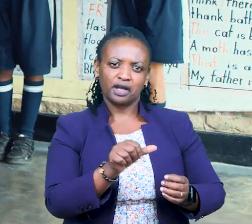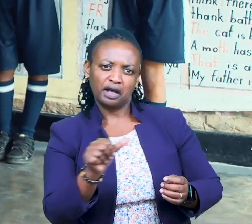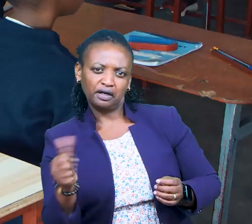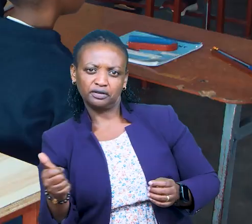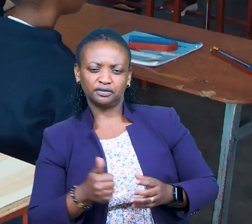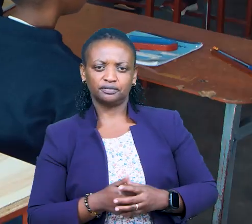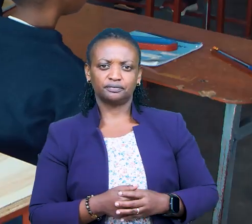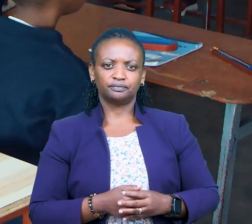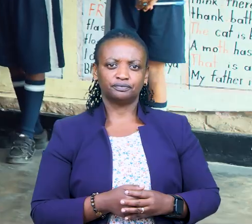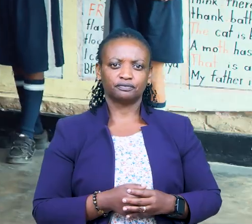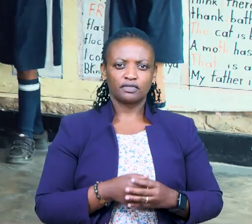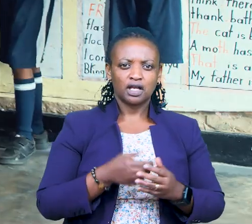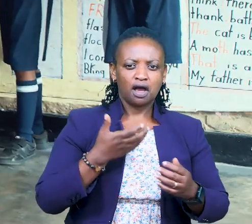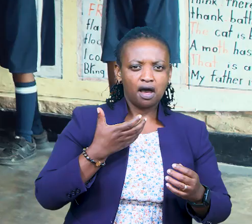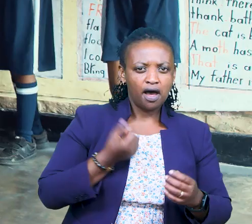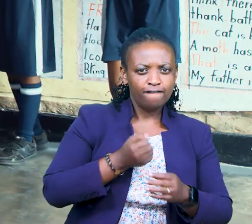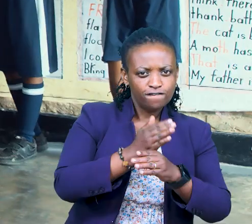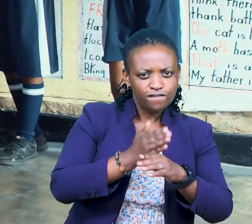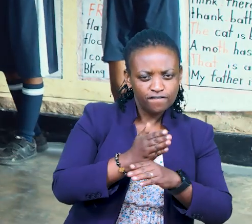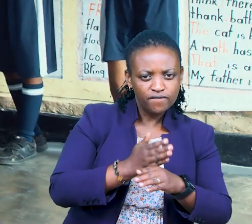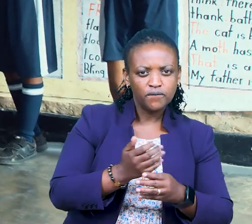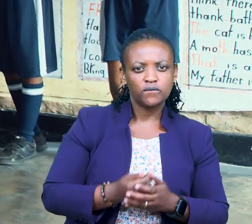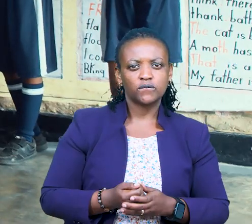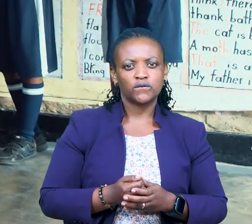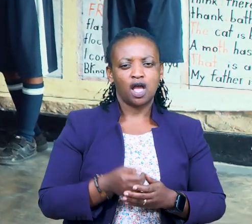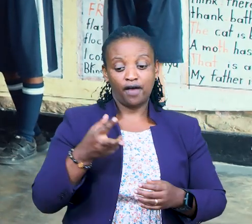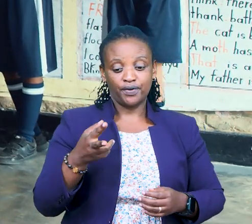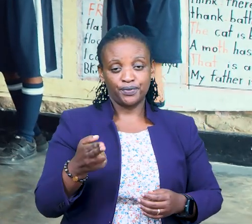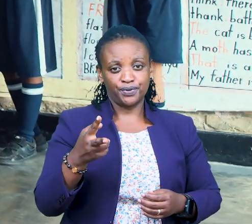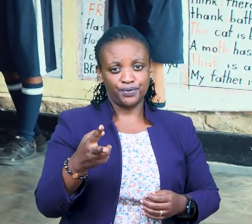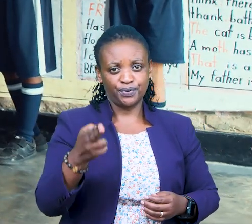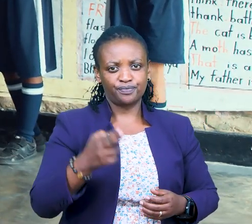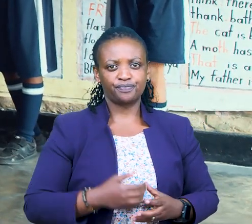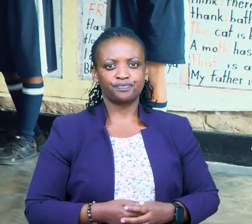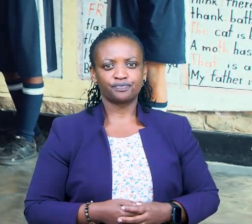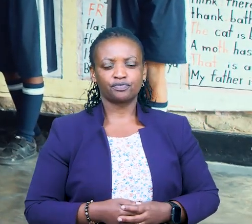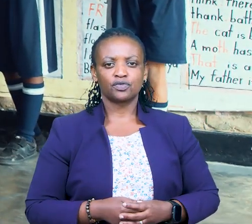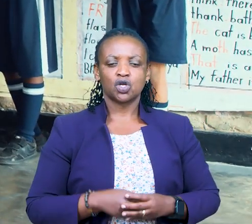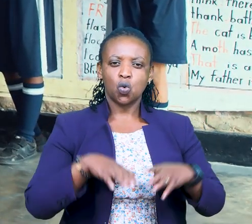Steel. Seals. A knife. A knife. And a scissor.